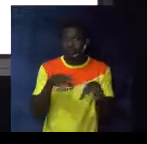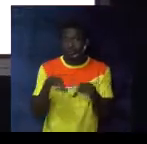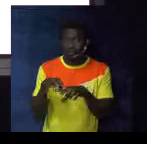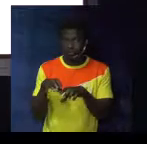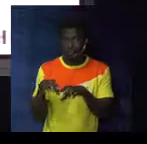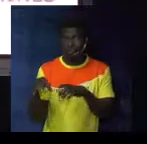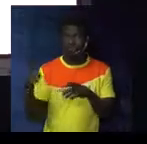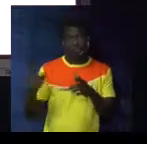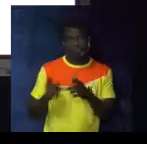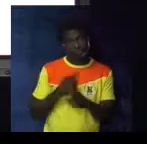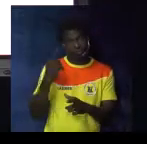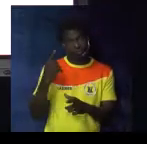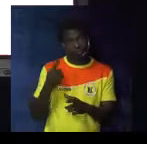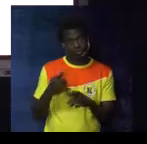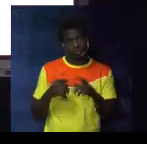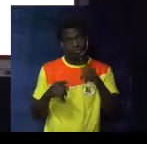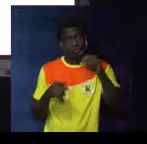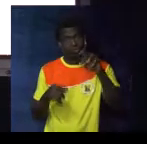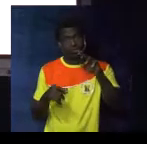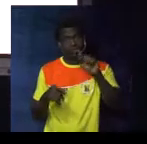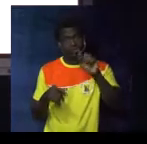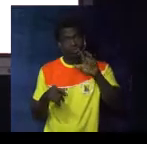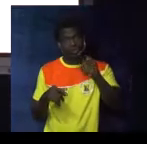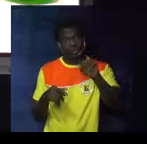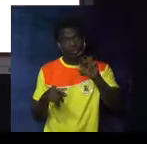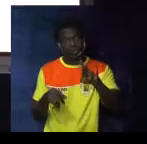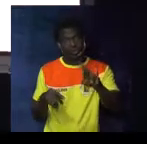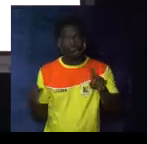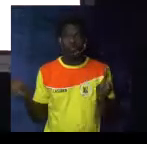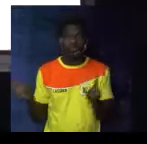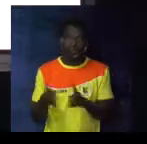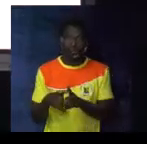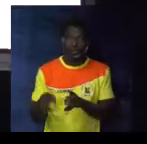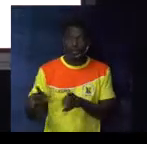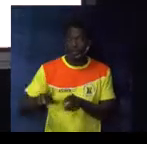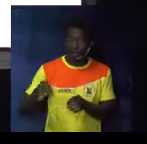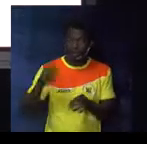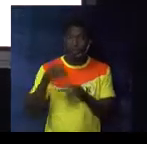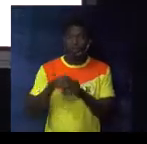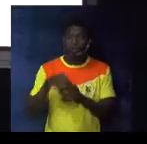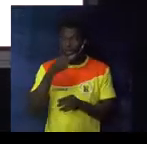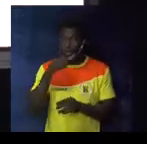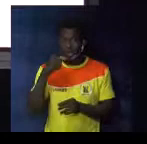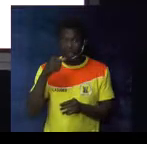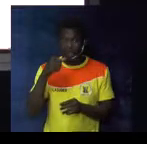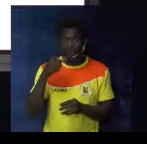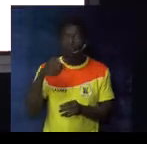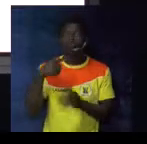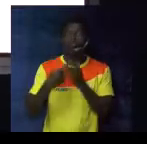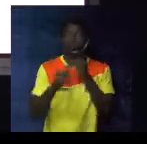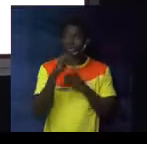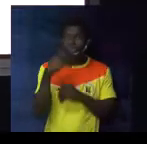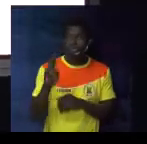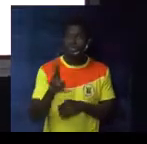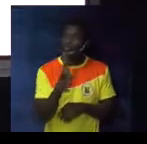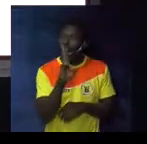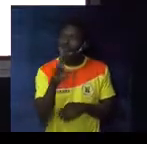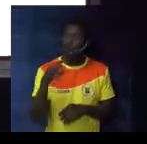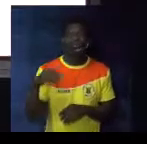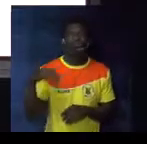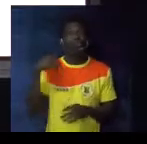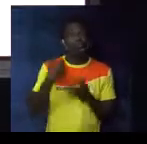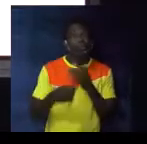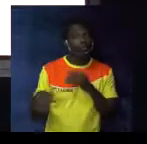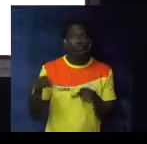the work they do. The first one, tractors. This is very common in agriculture. What is the